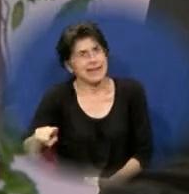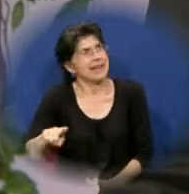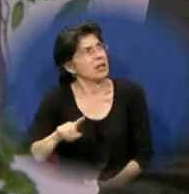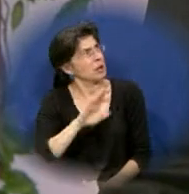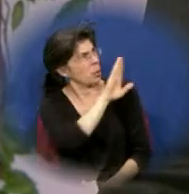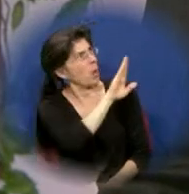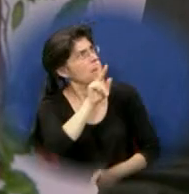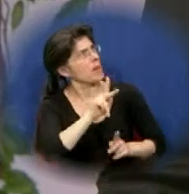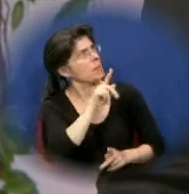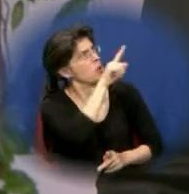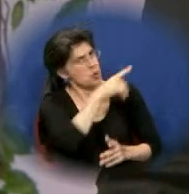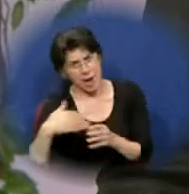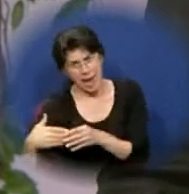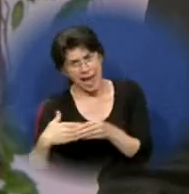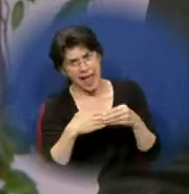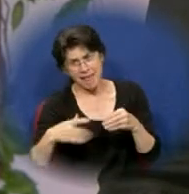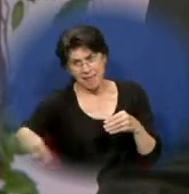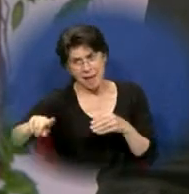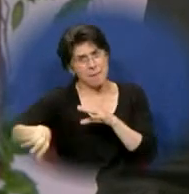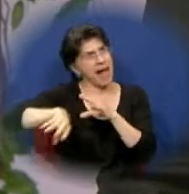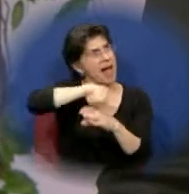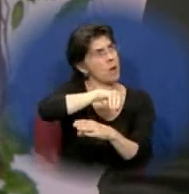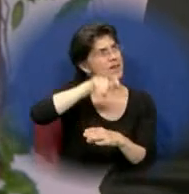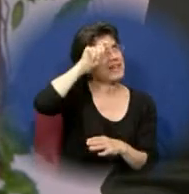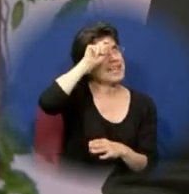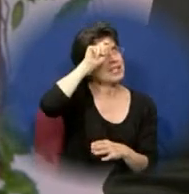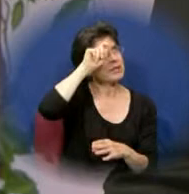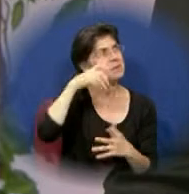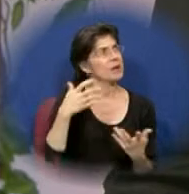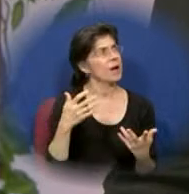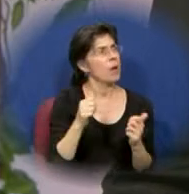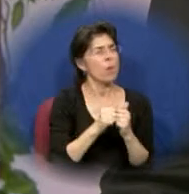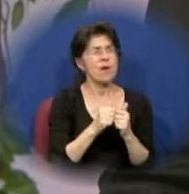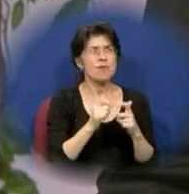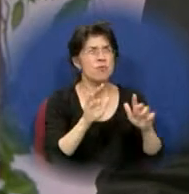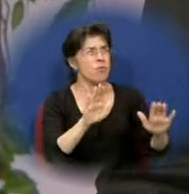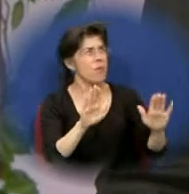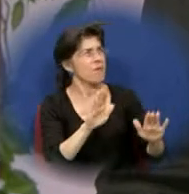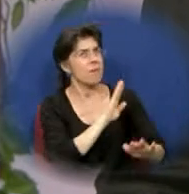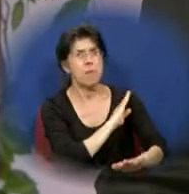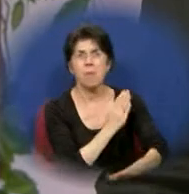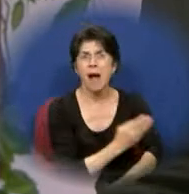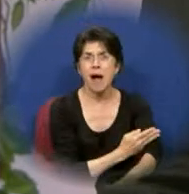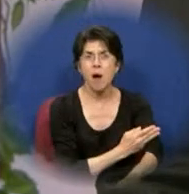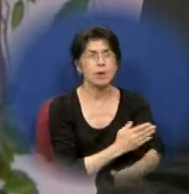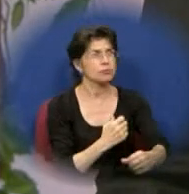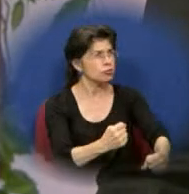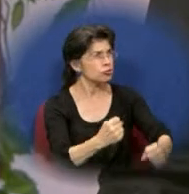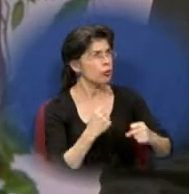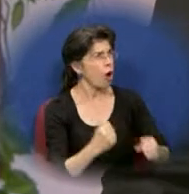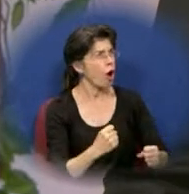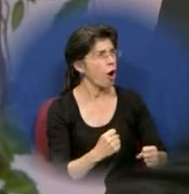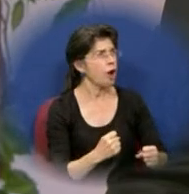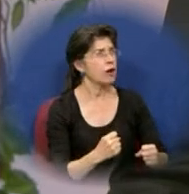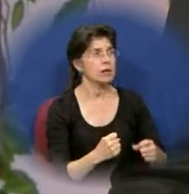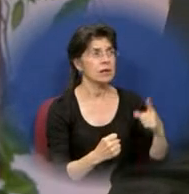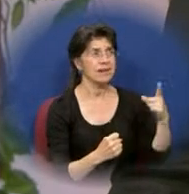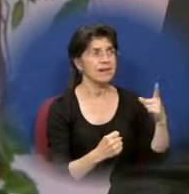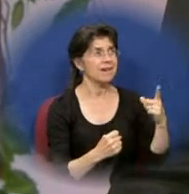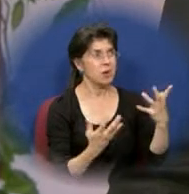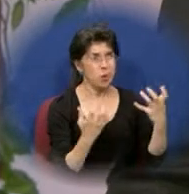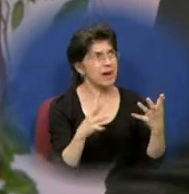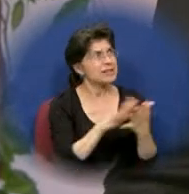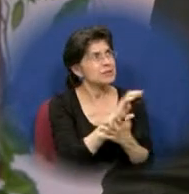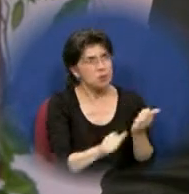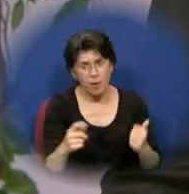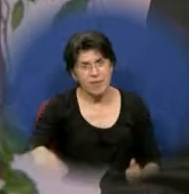whom you brought out of the land of Egypt, with such great power and with so strong a hand? Remember